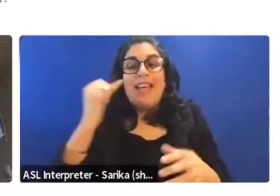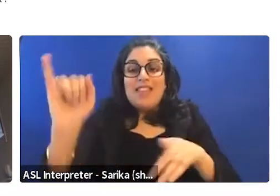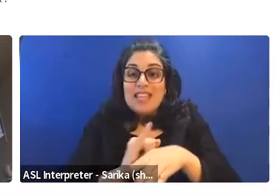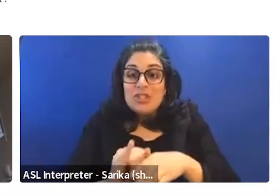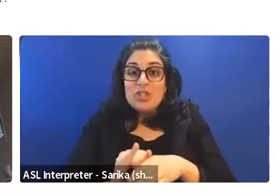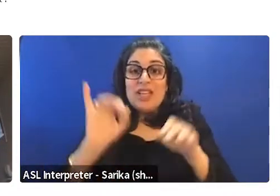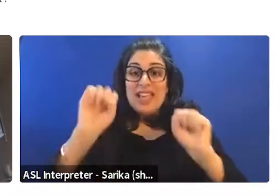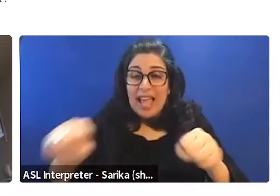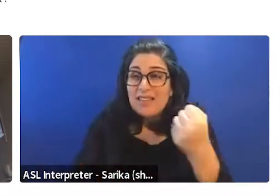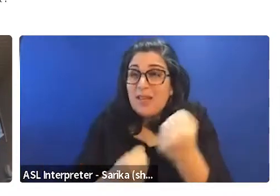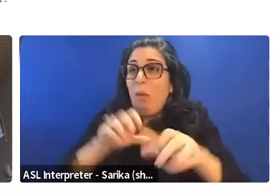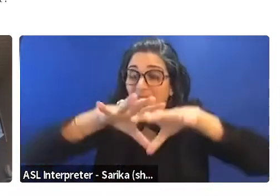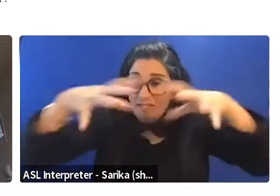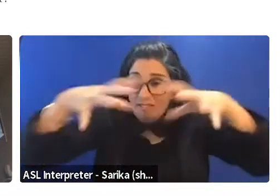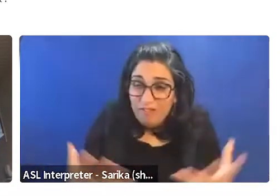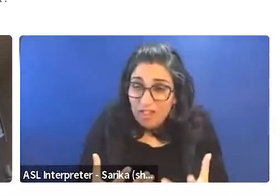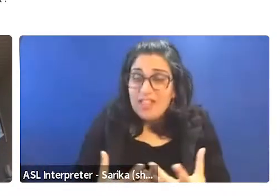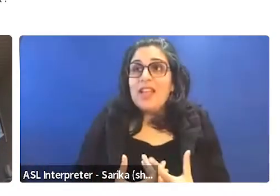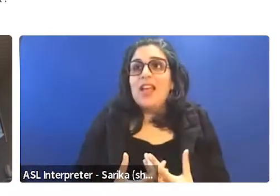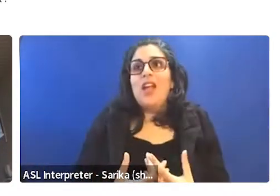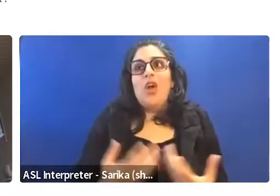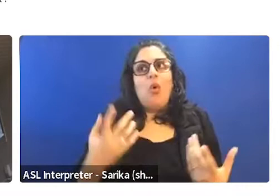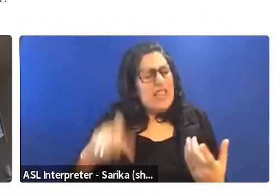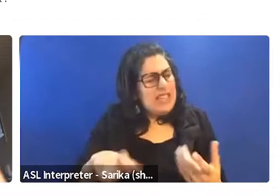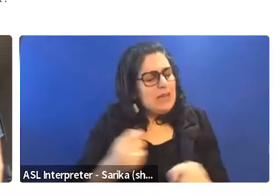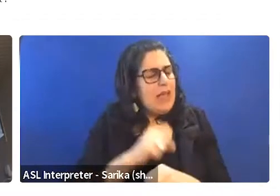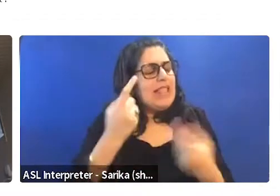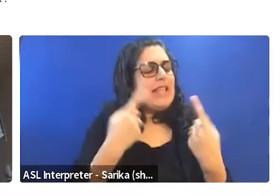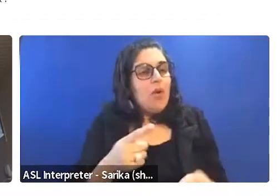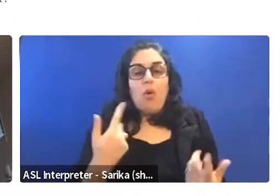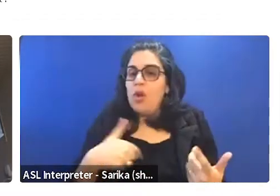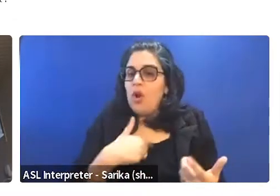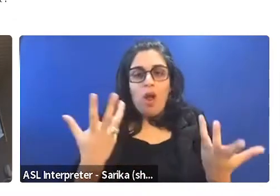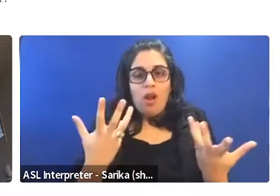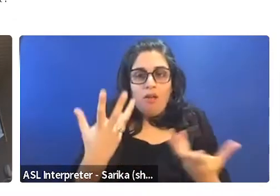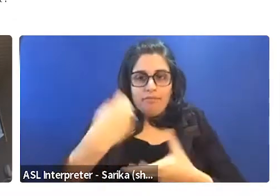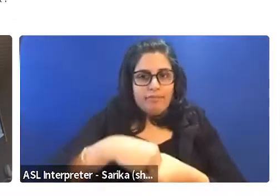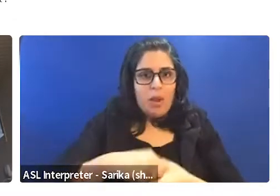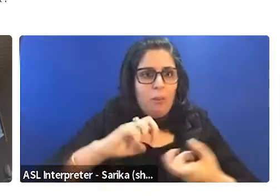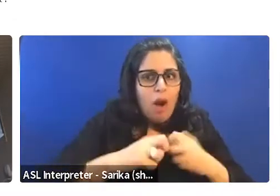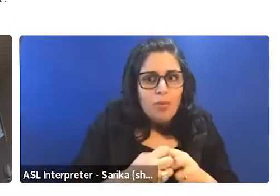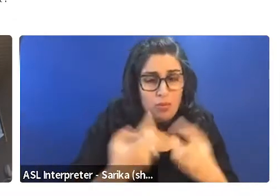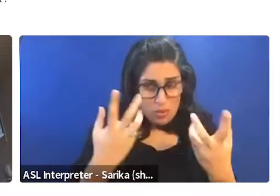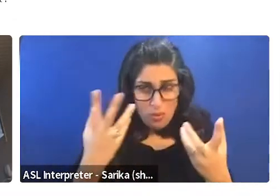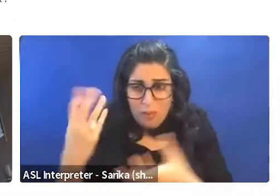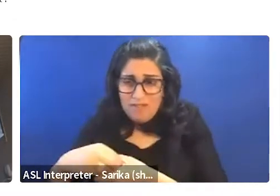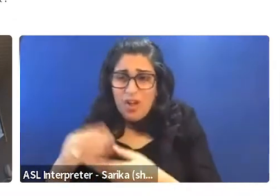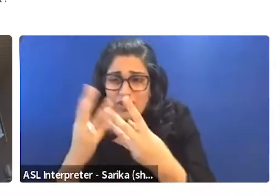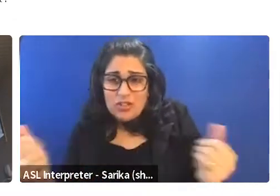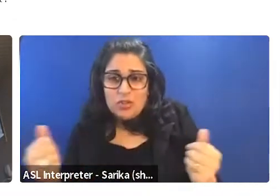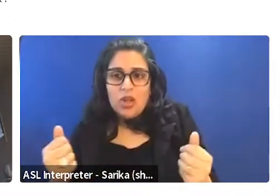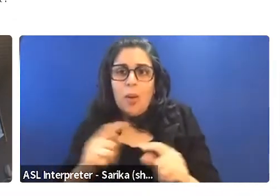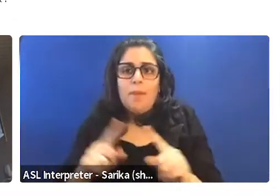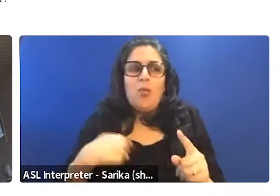look, we want this to happen because we don't want to be a part of the problem. We want to be a part of the solution, but we cannot solve the